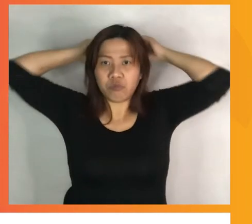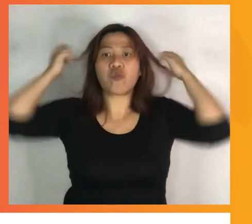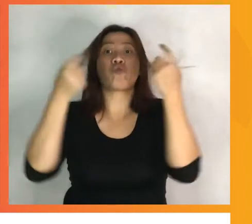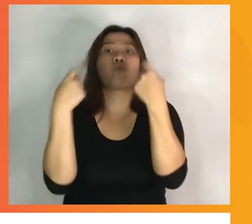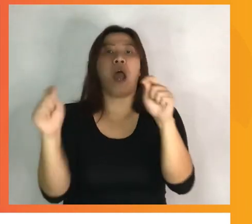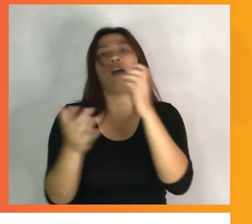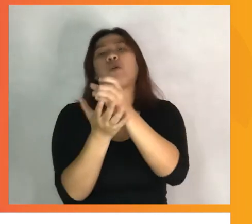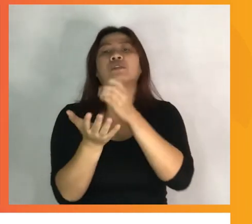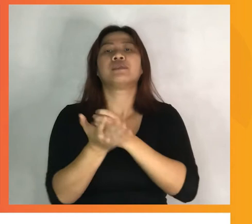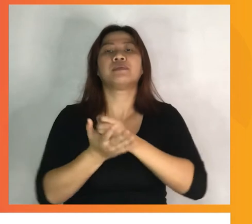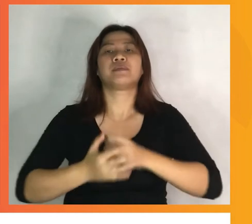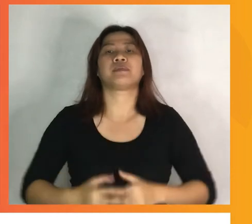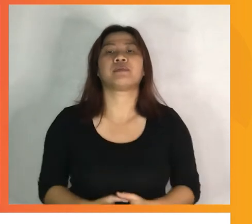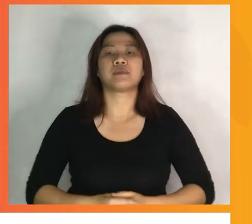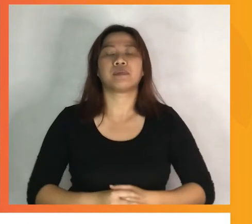shades.